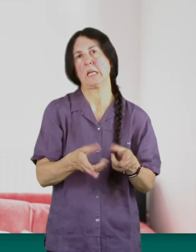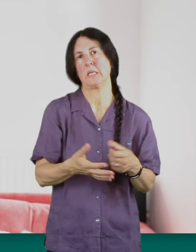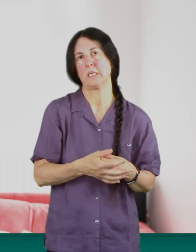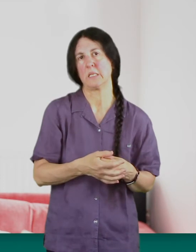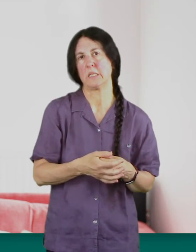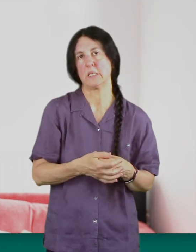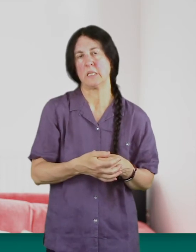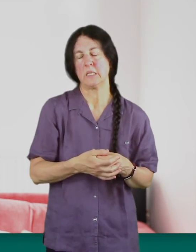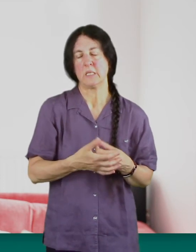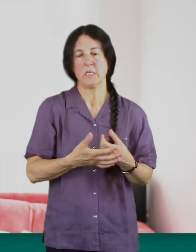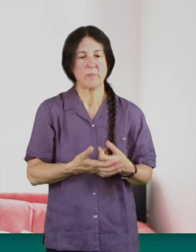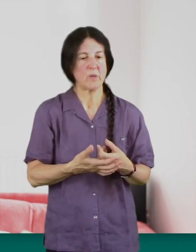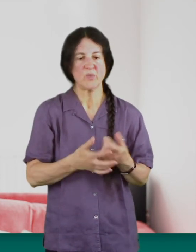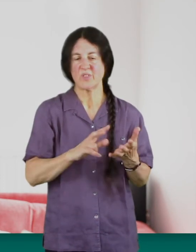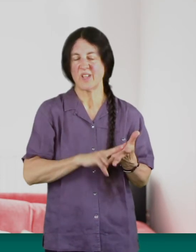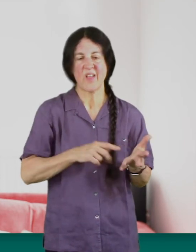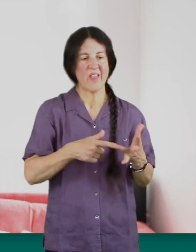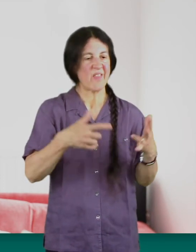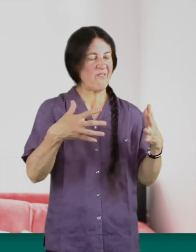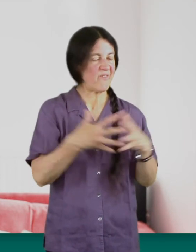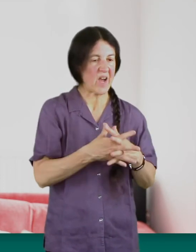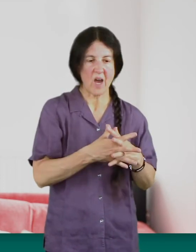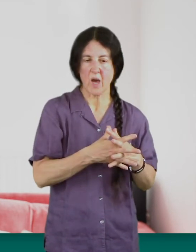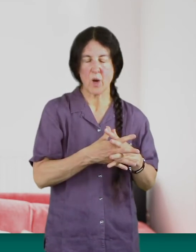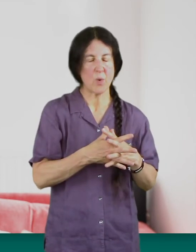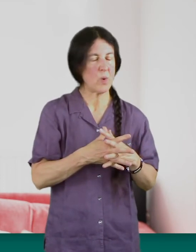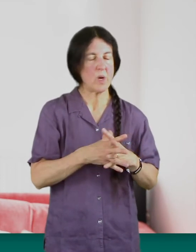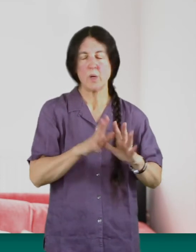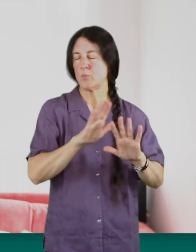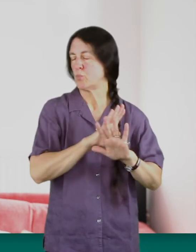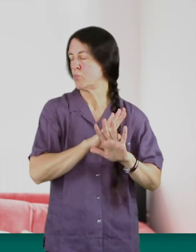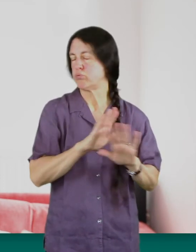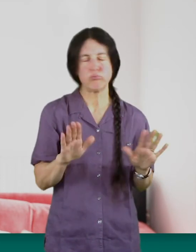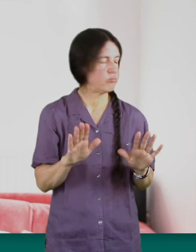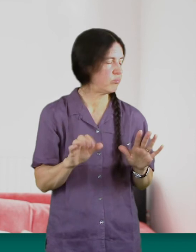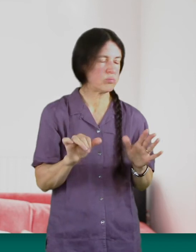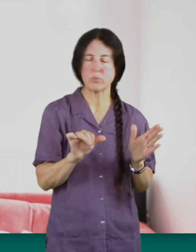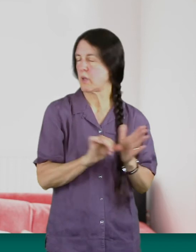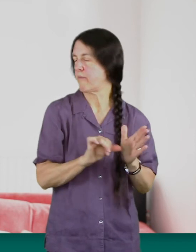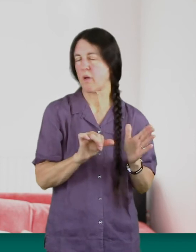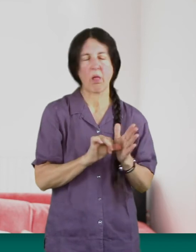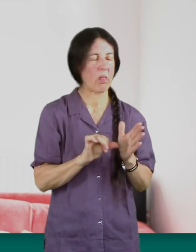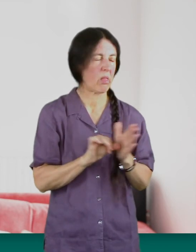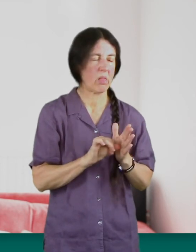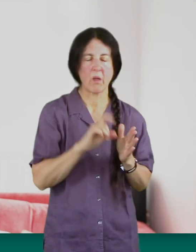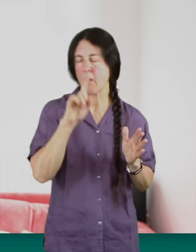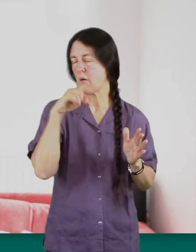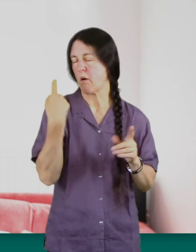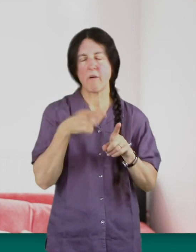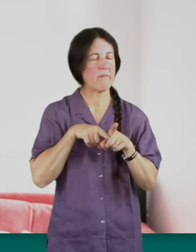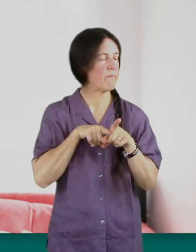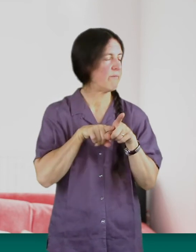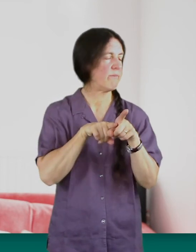separated himself out. He can't look at what it would mean to follow that vow because it's so painful that no one